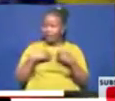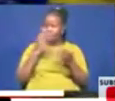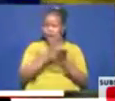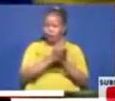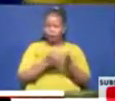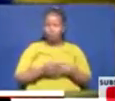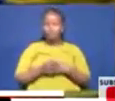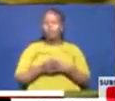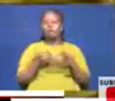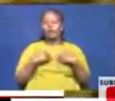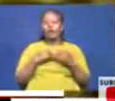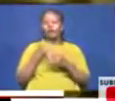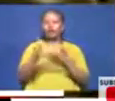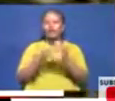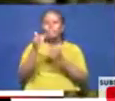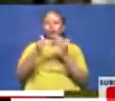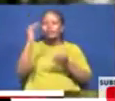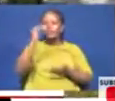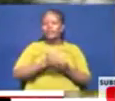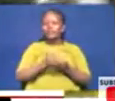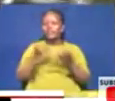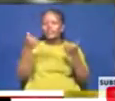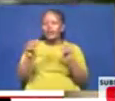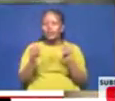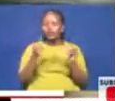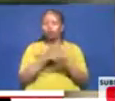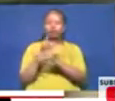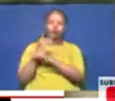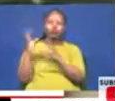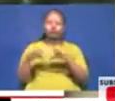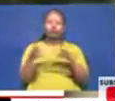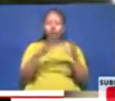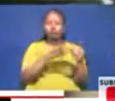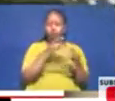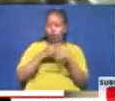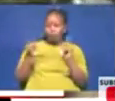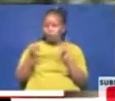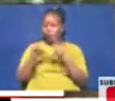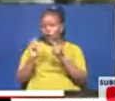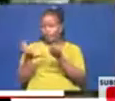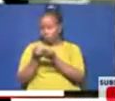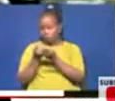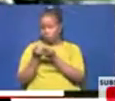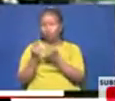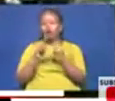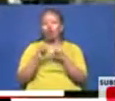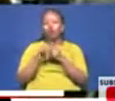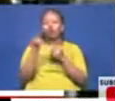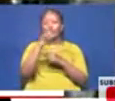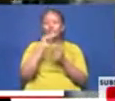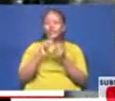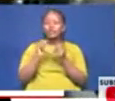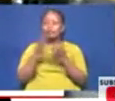have narrowed down the irregularity to specific batches from the affected brands, and the quantity of specific products that should